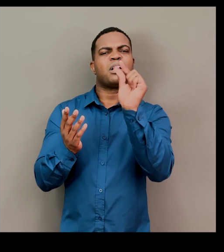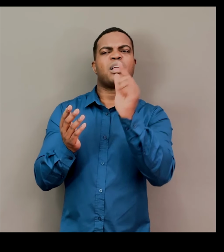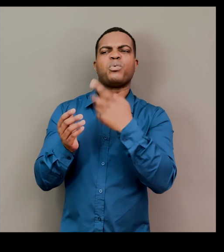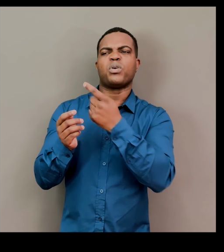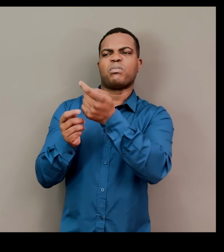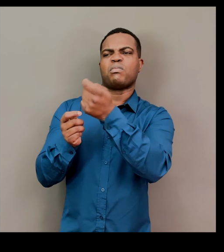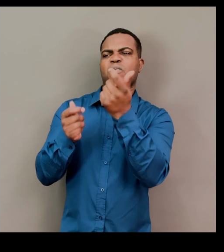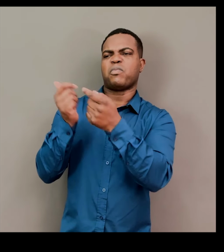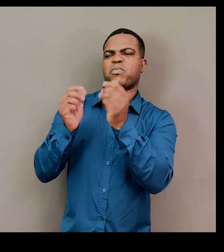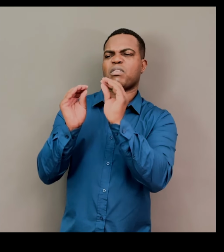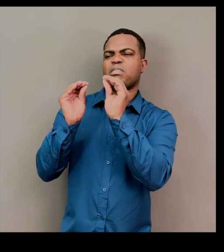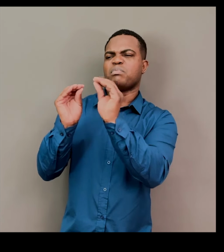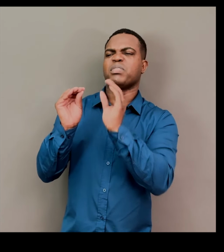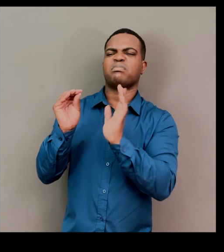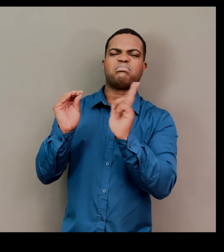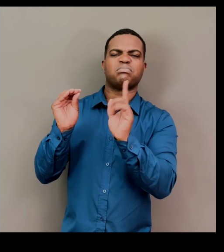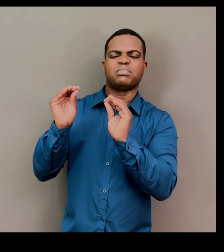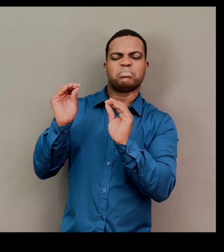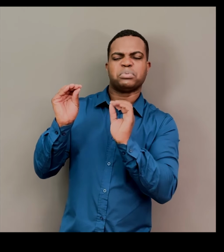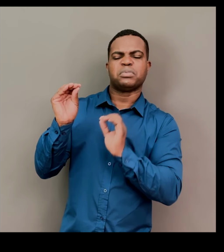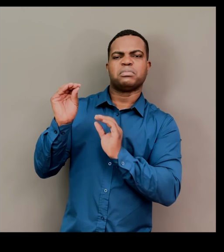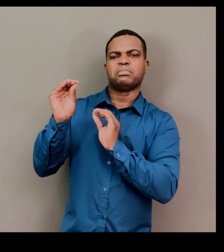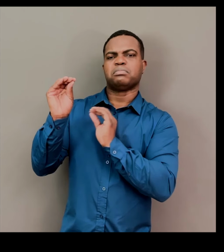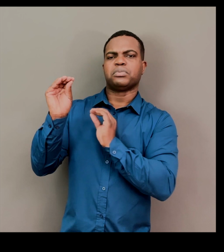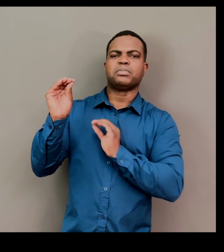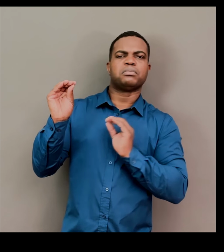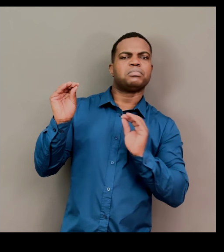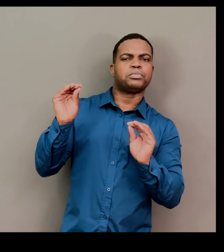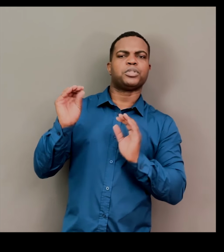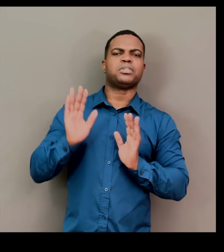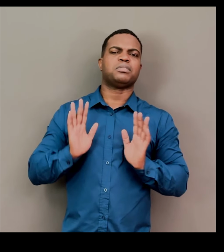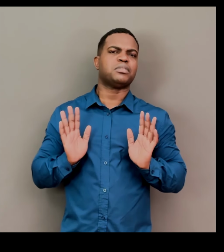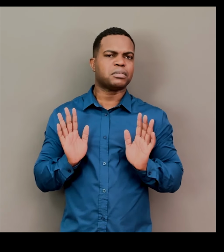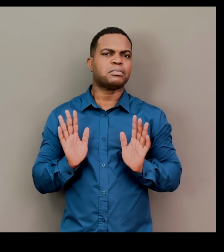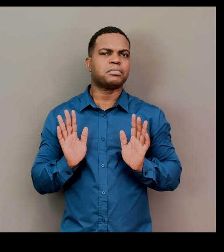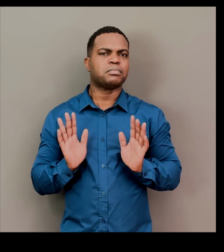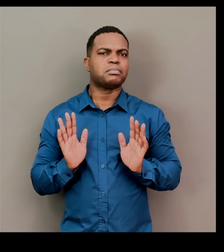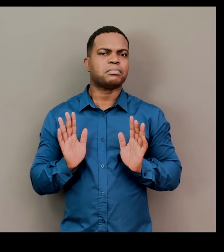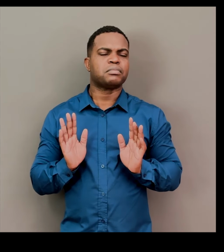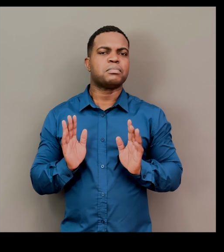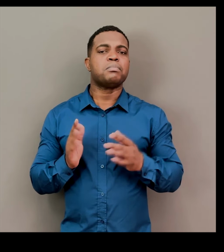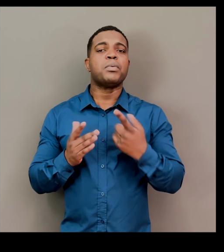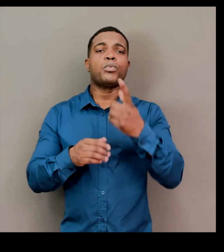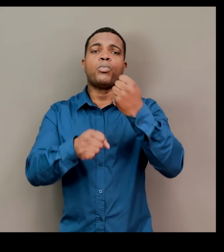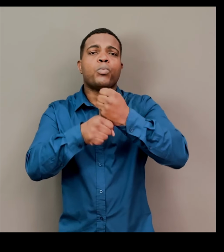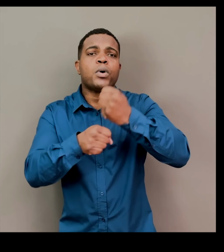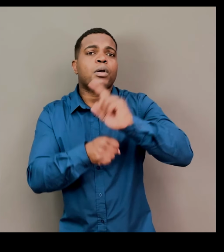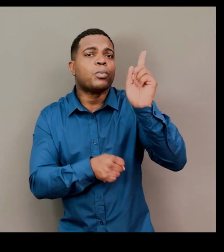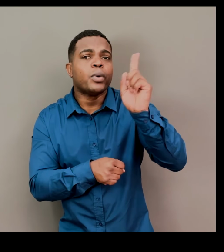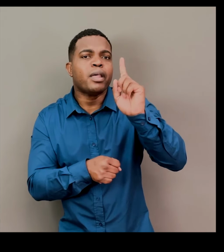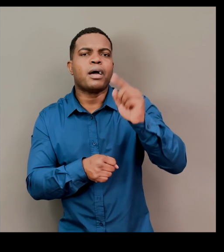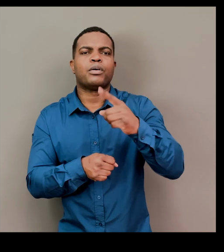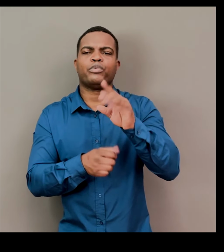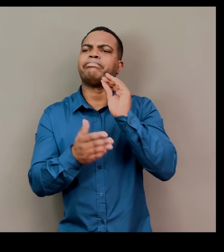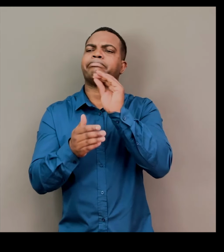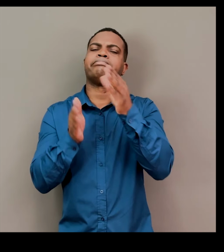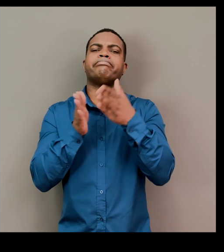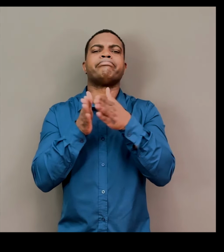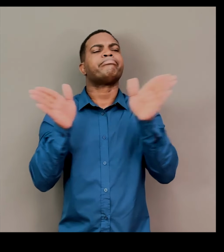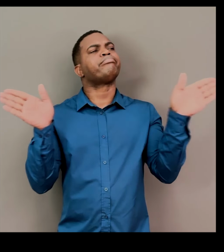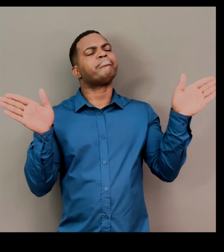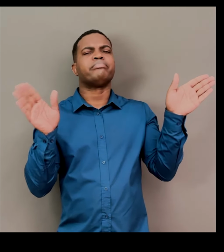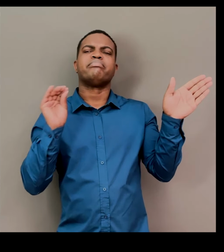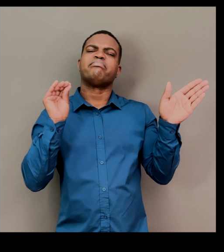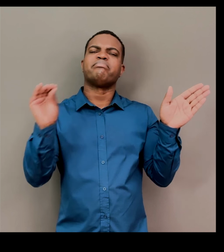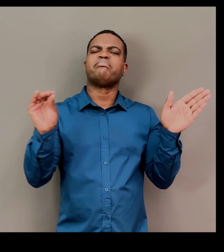media profile or only giving a broad answer. For example, enter the industry you're in